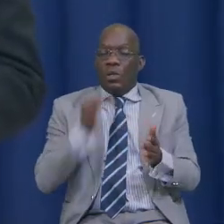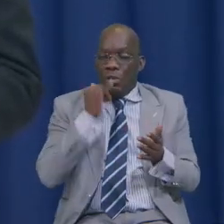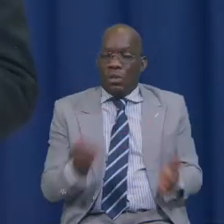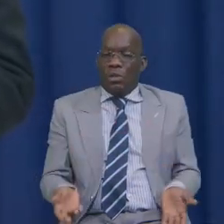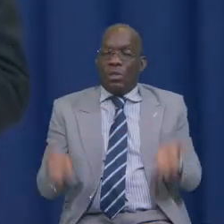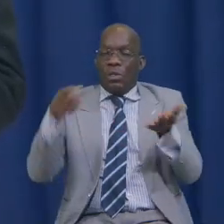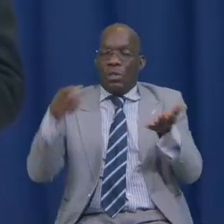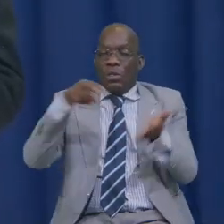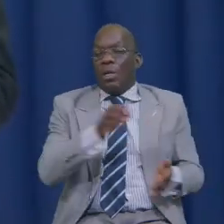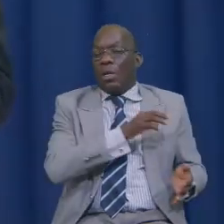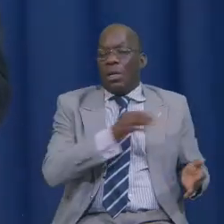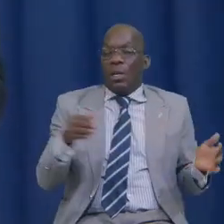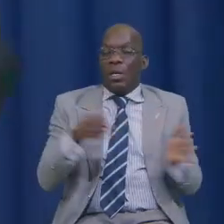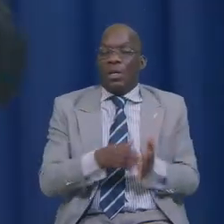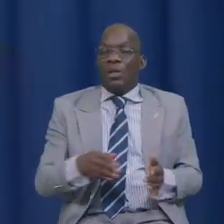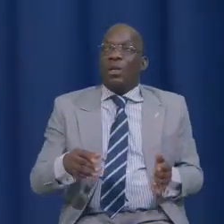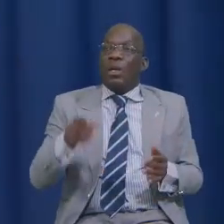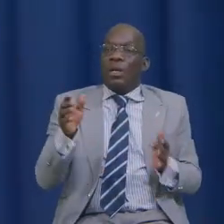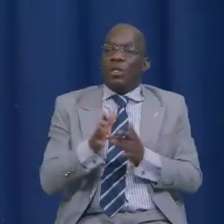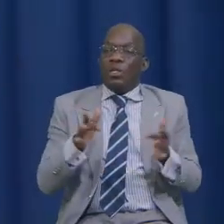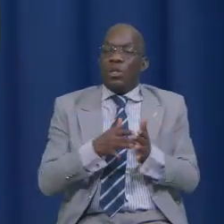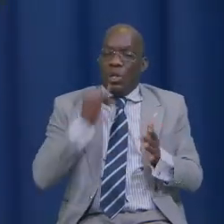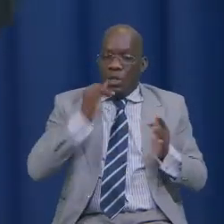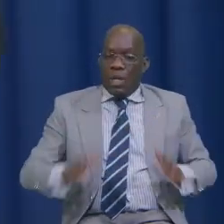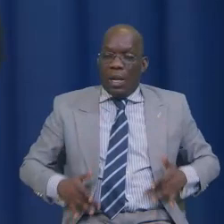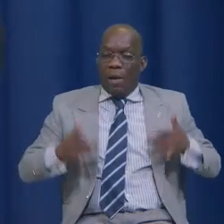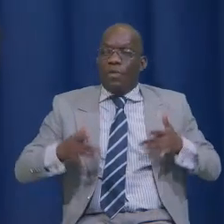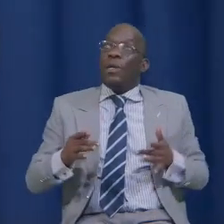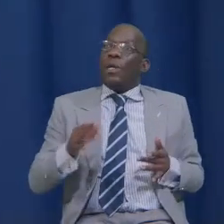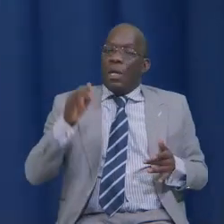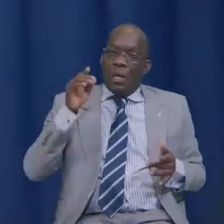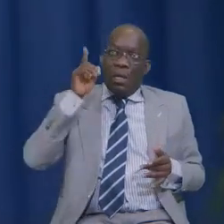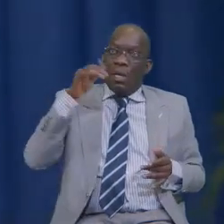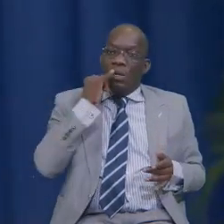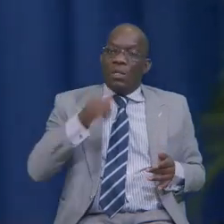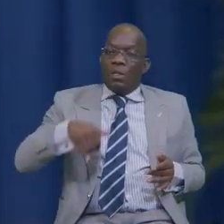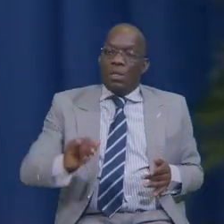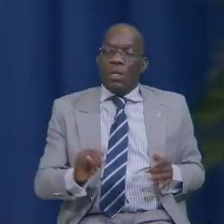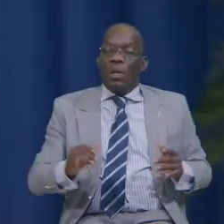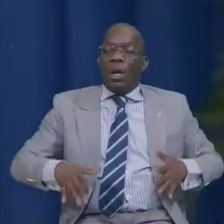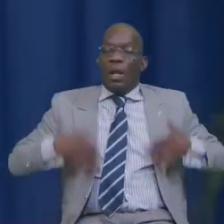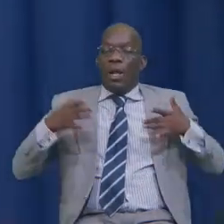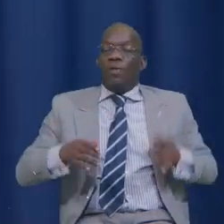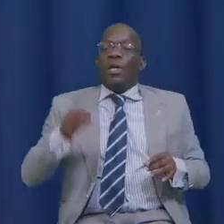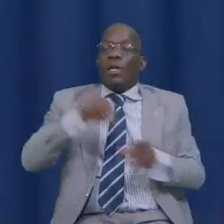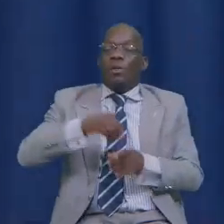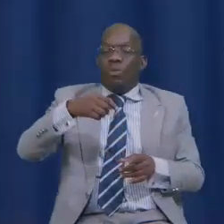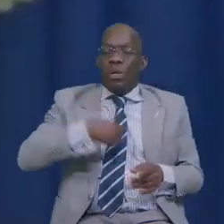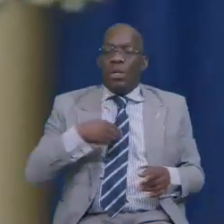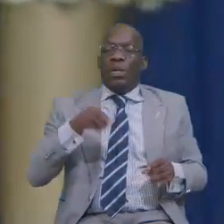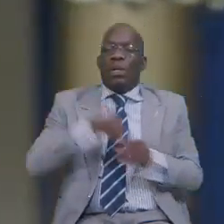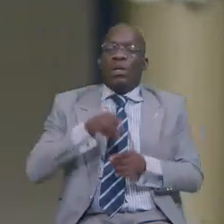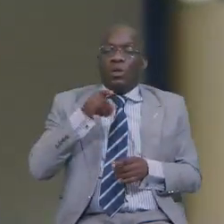alive. It's alive in you, it's alive in me. And that's our purpose this time, reviving